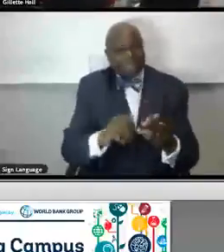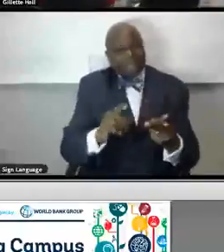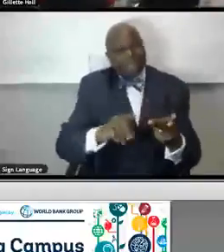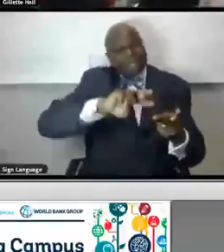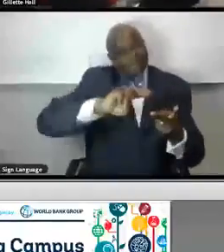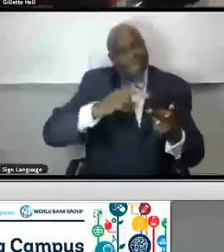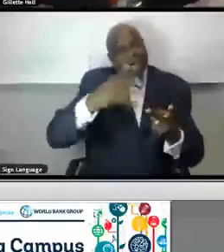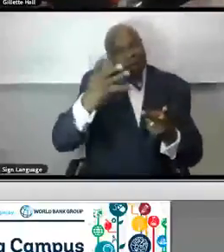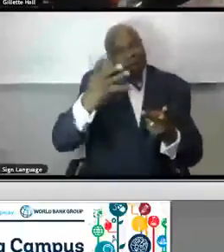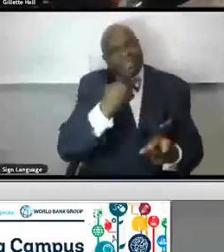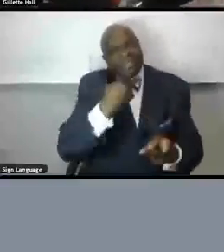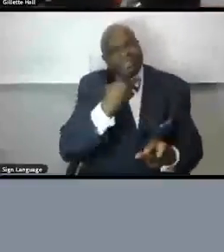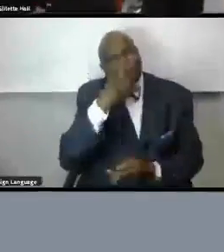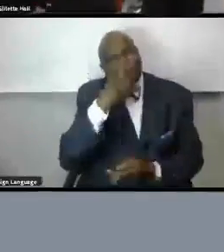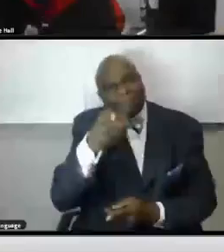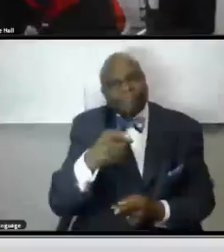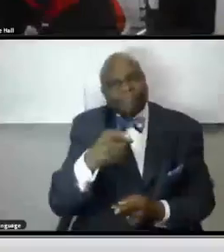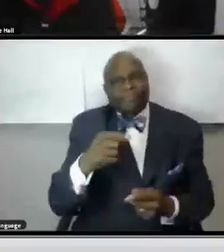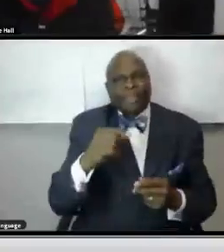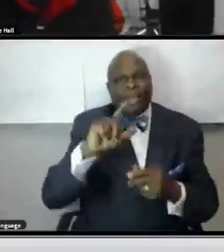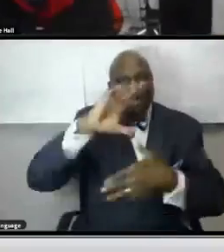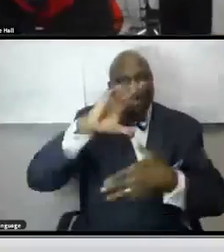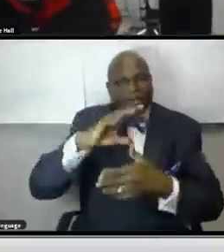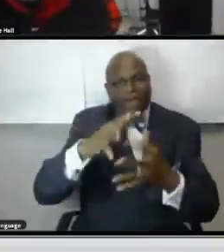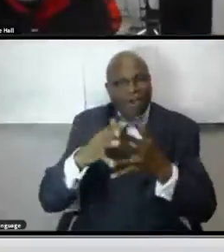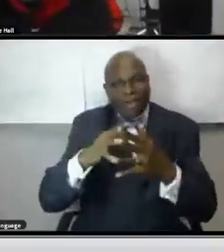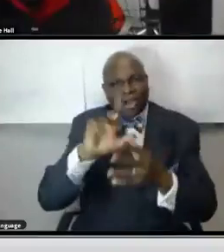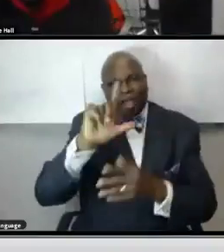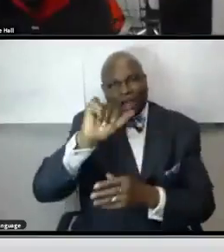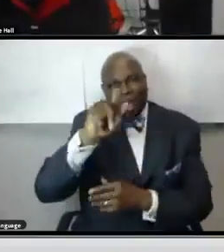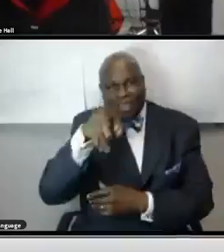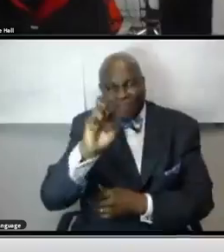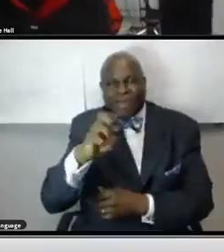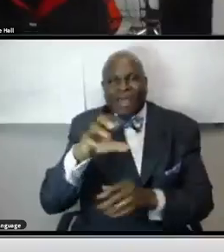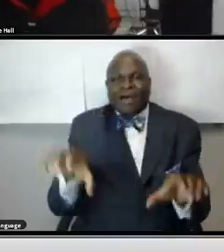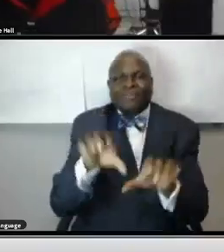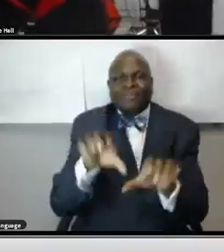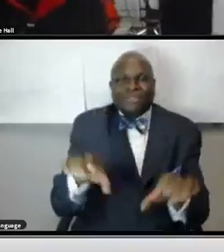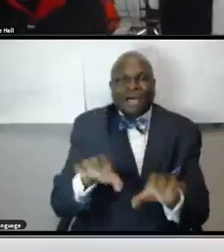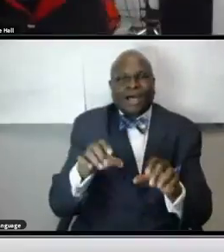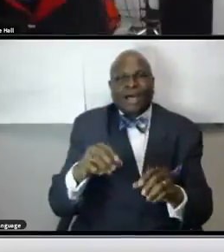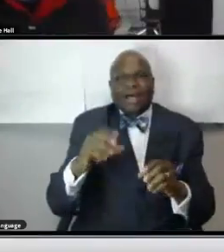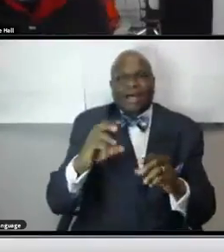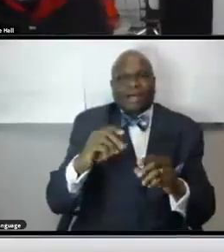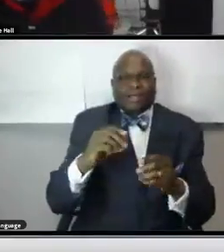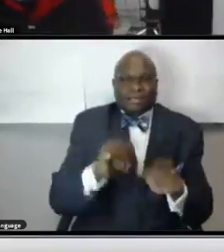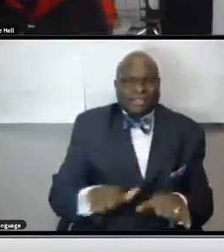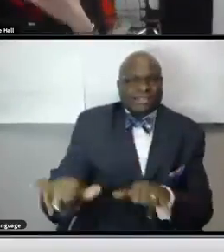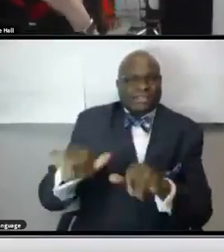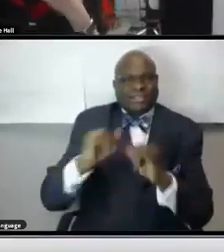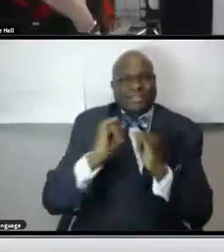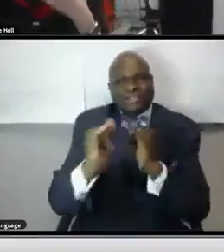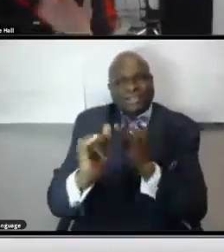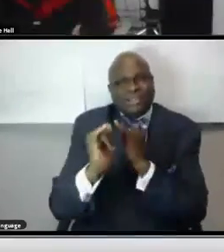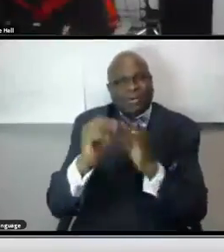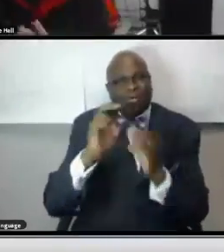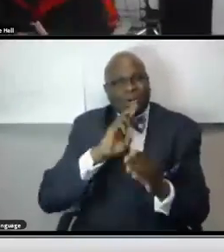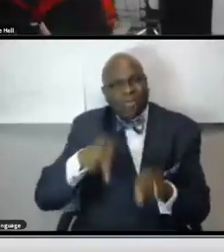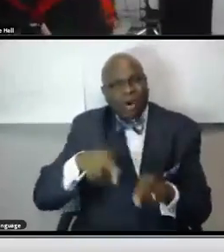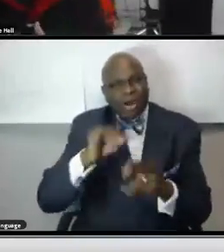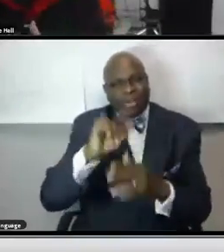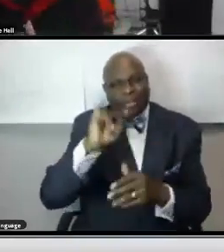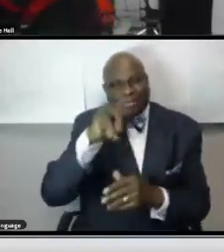also wanted to say to you that our Latin American colleagues have done a seminal report on